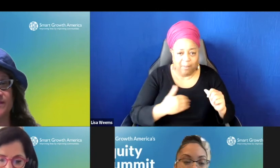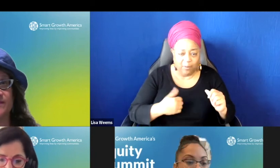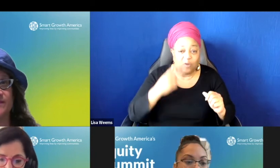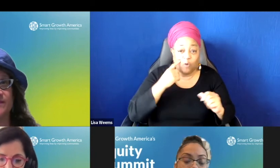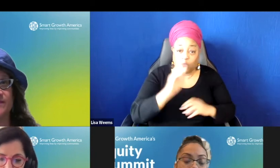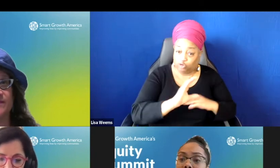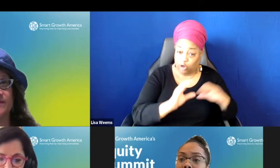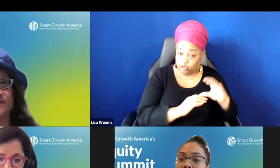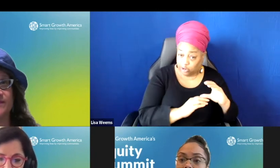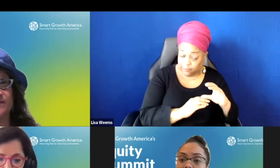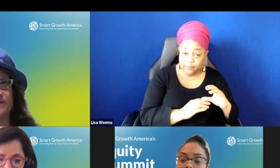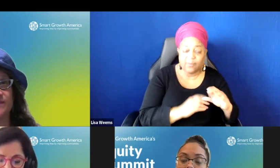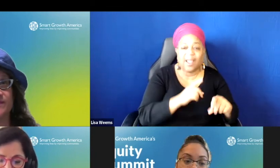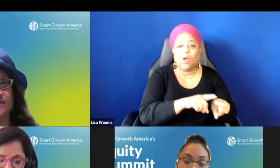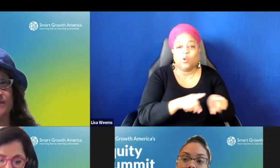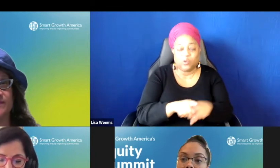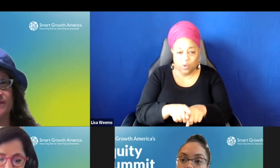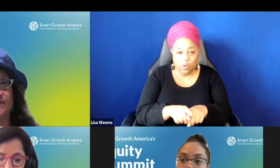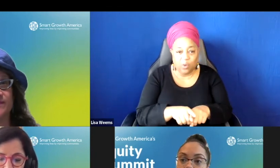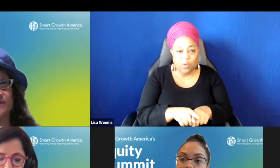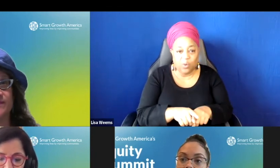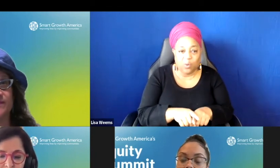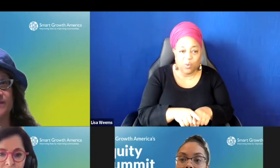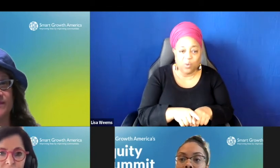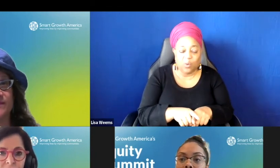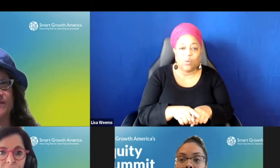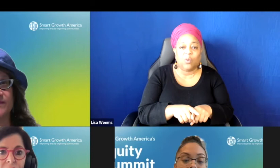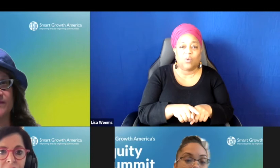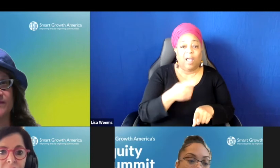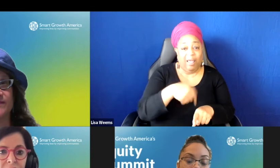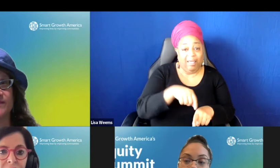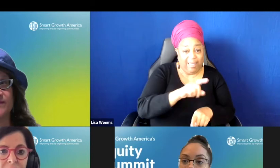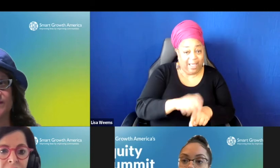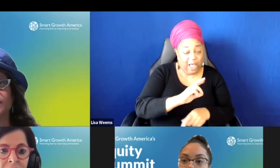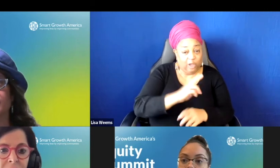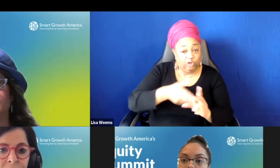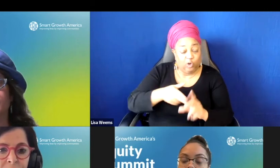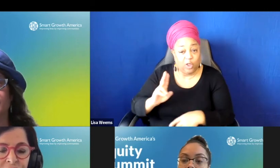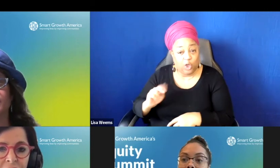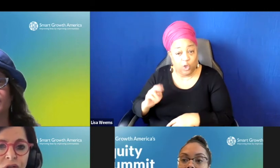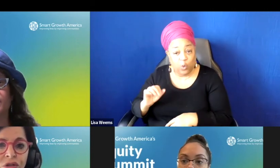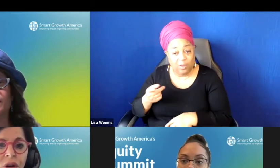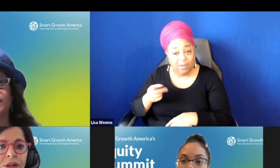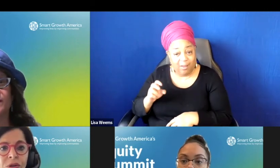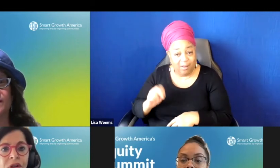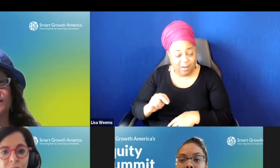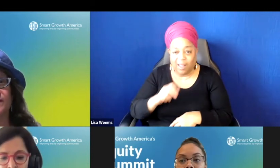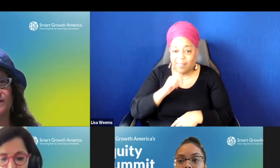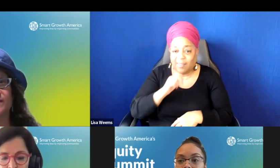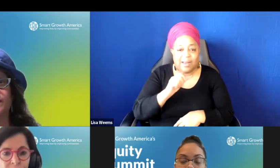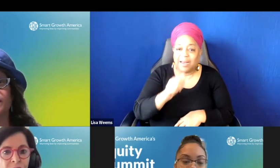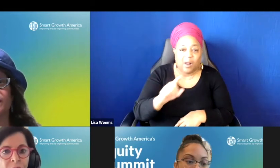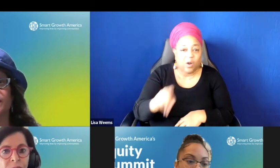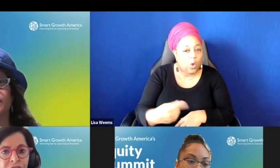construction, but also gets them into the union, where they not only have opportunity on this project, but they